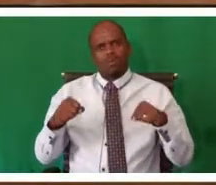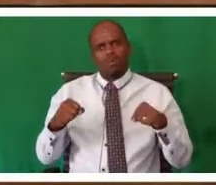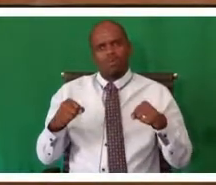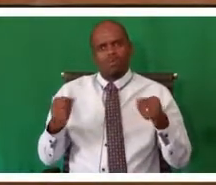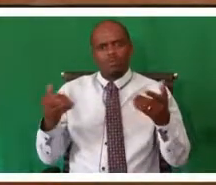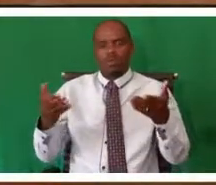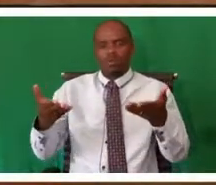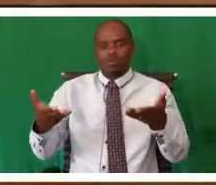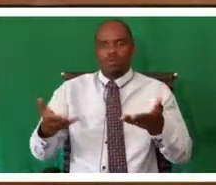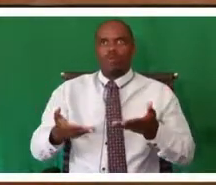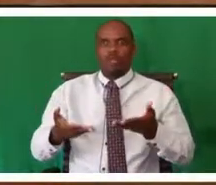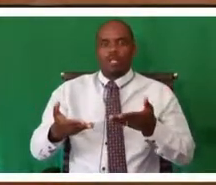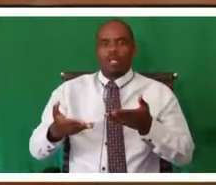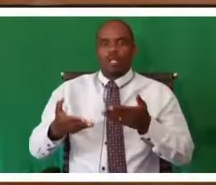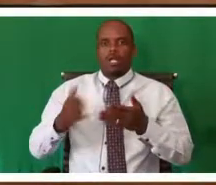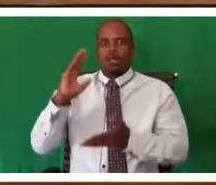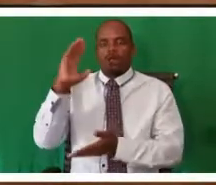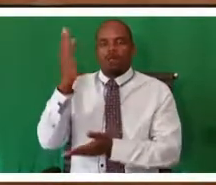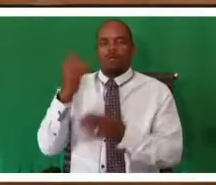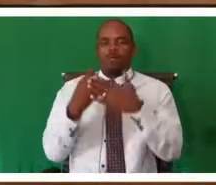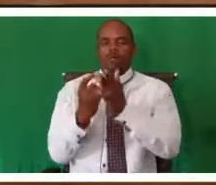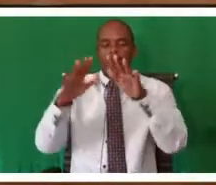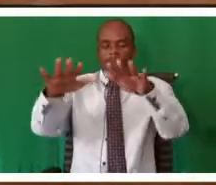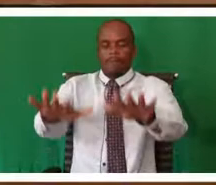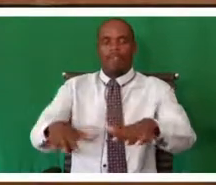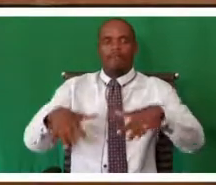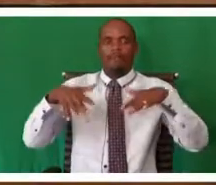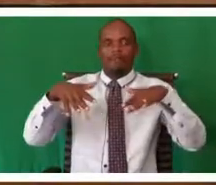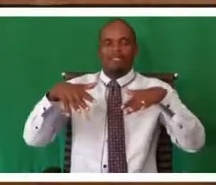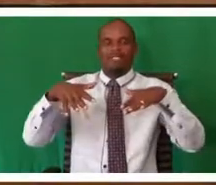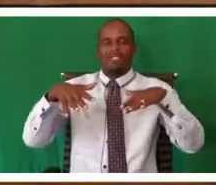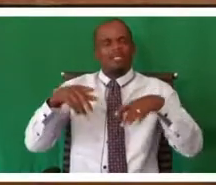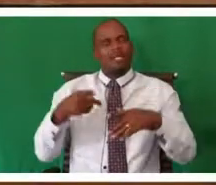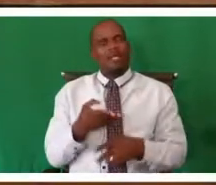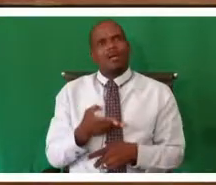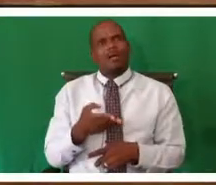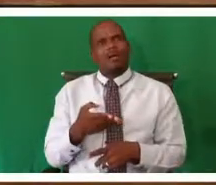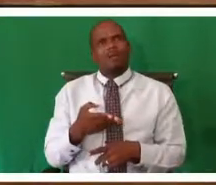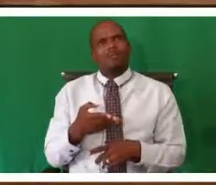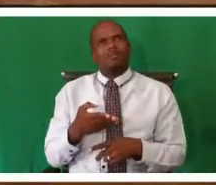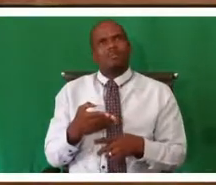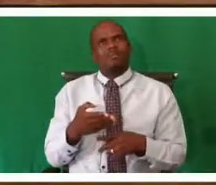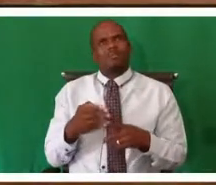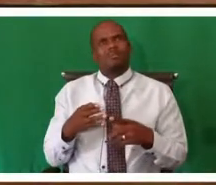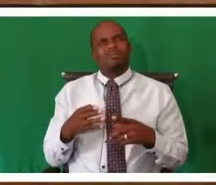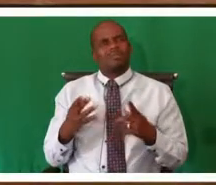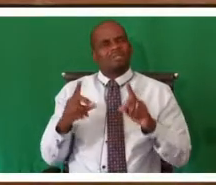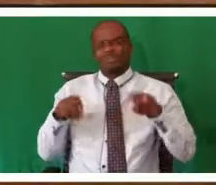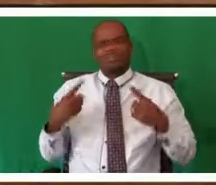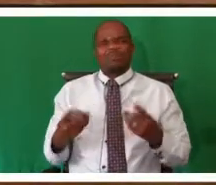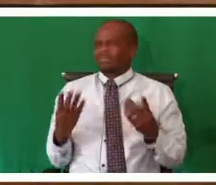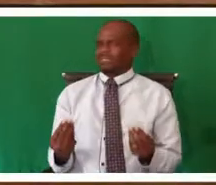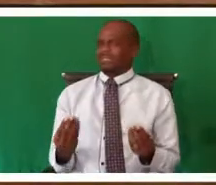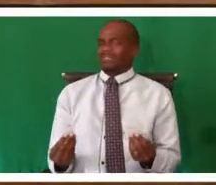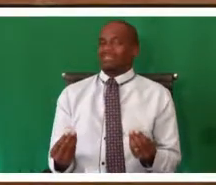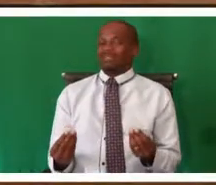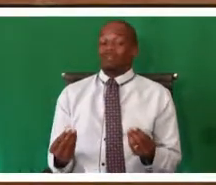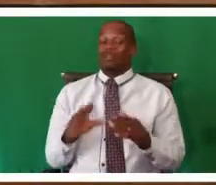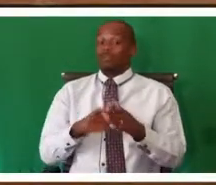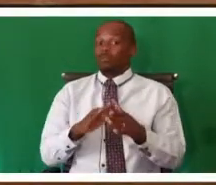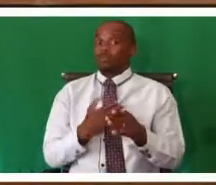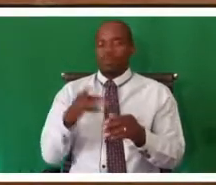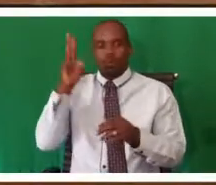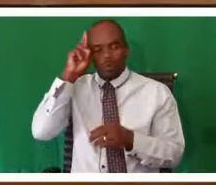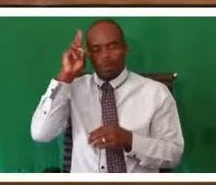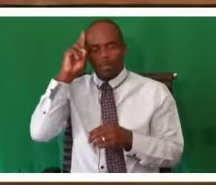which also marks the opening of Parliament. It was not an easy process because you would remember